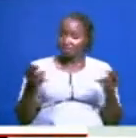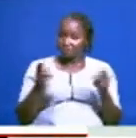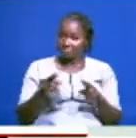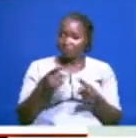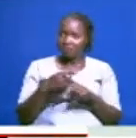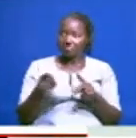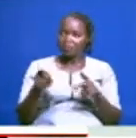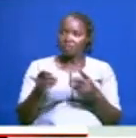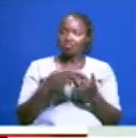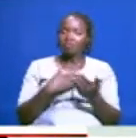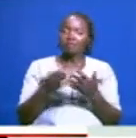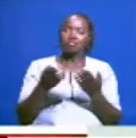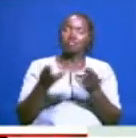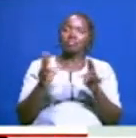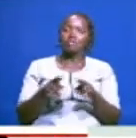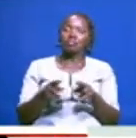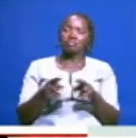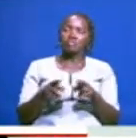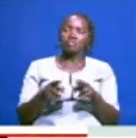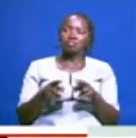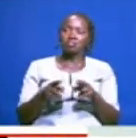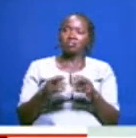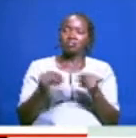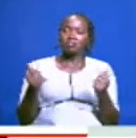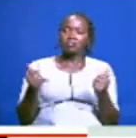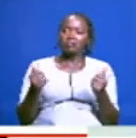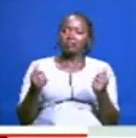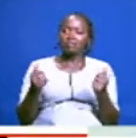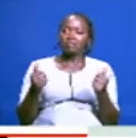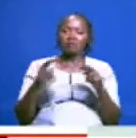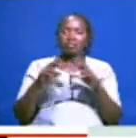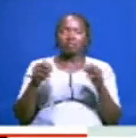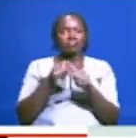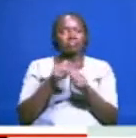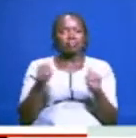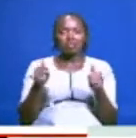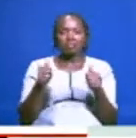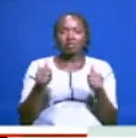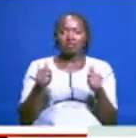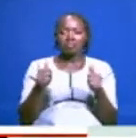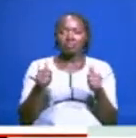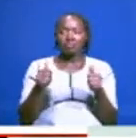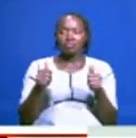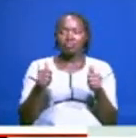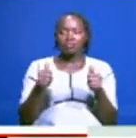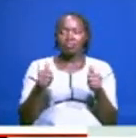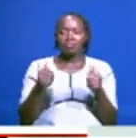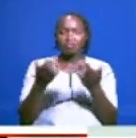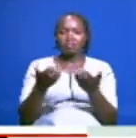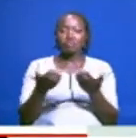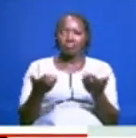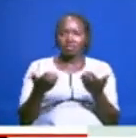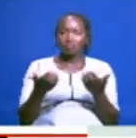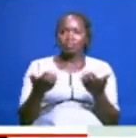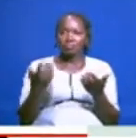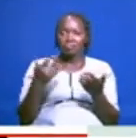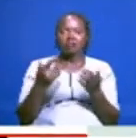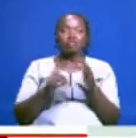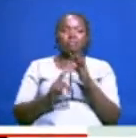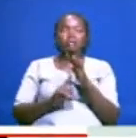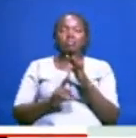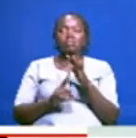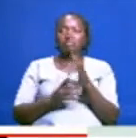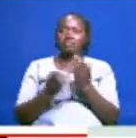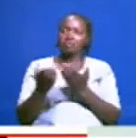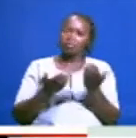whenever that arises, I think a solution should be sought diplomatically. There is need for our Ministry of